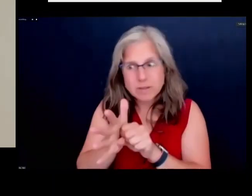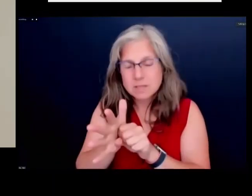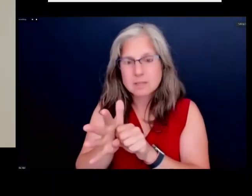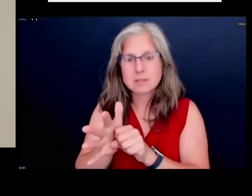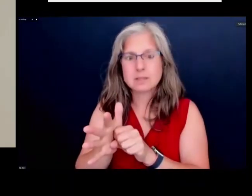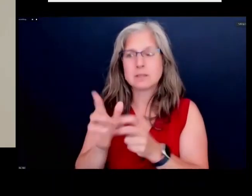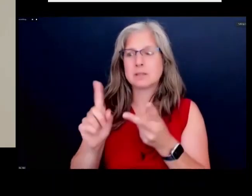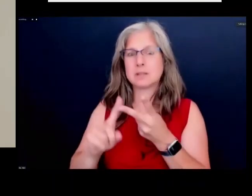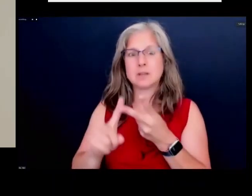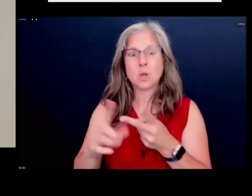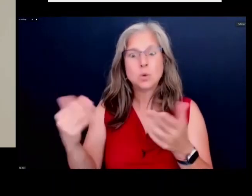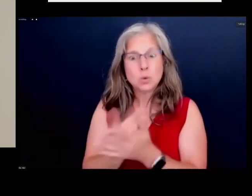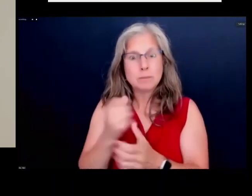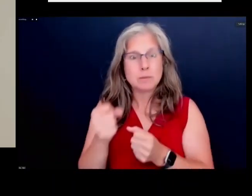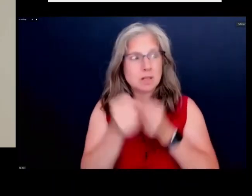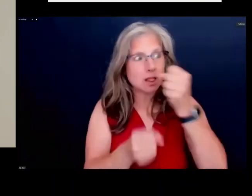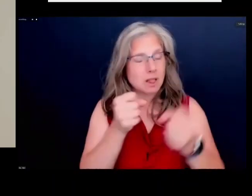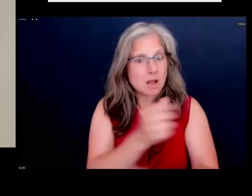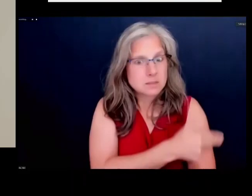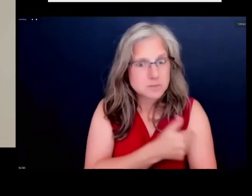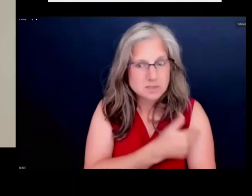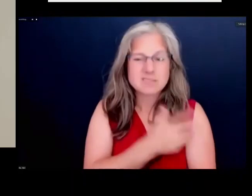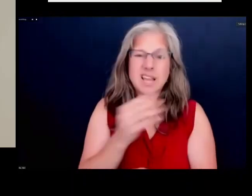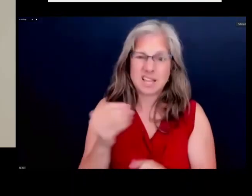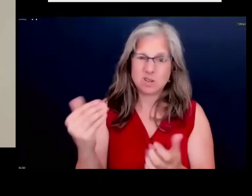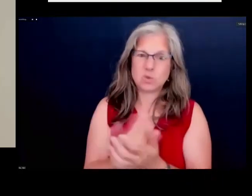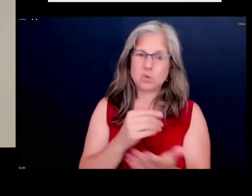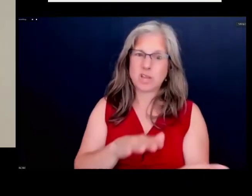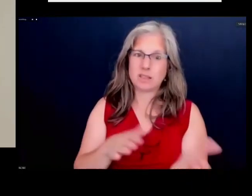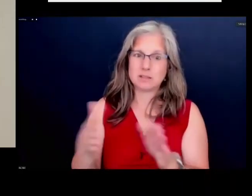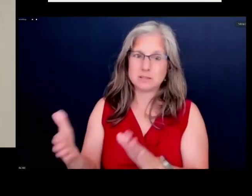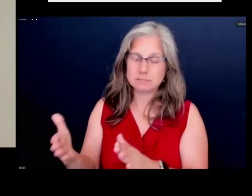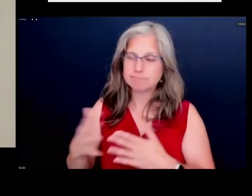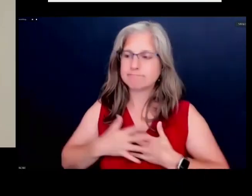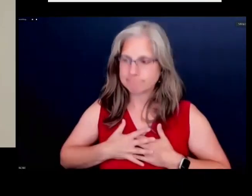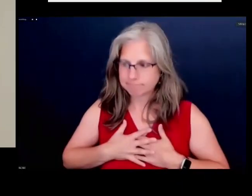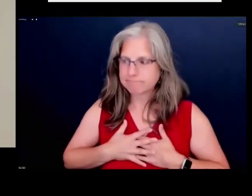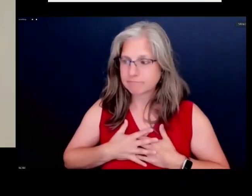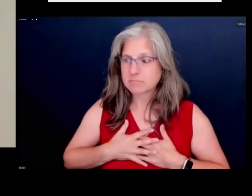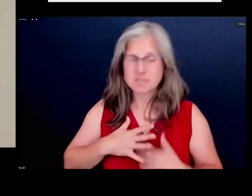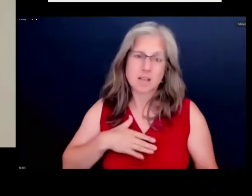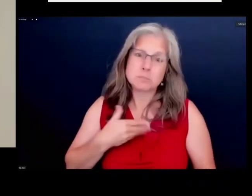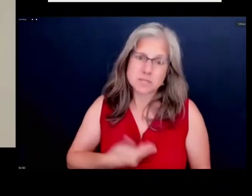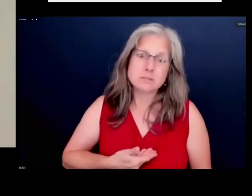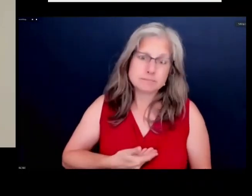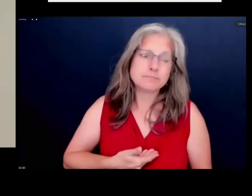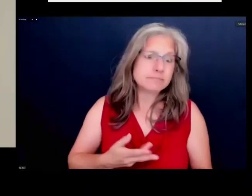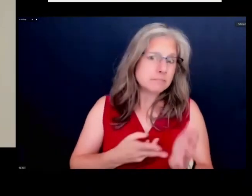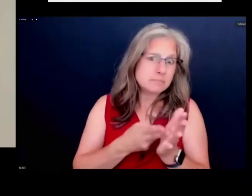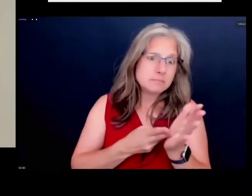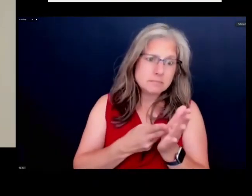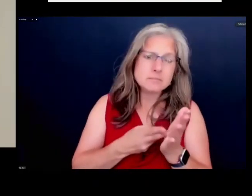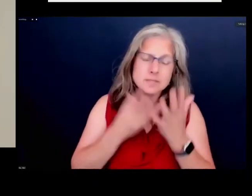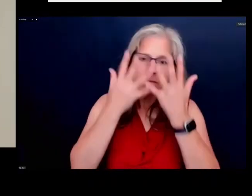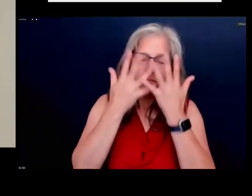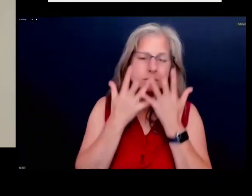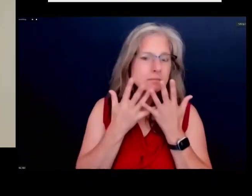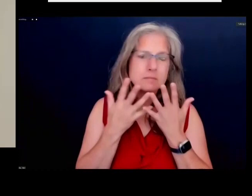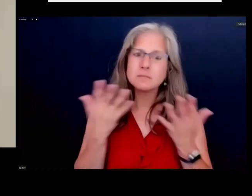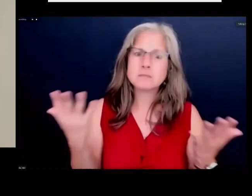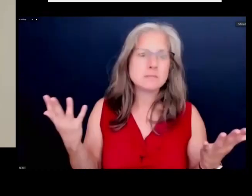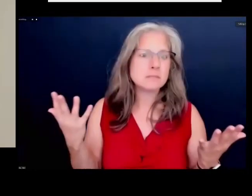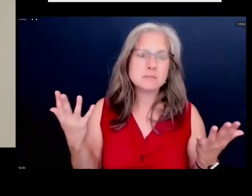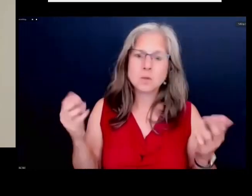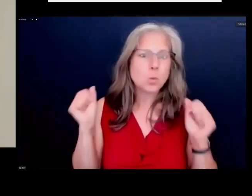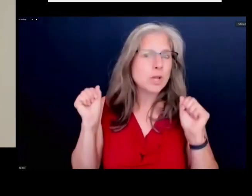cases, hospitalizations, and deaths. I'm particularly saddened and upset because all of